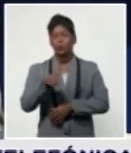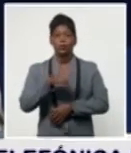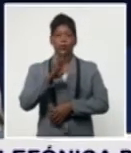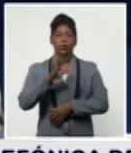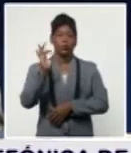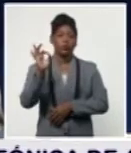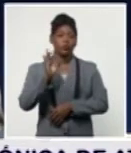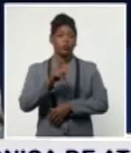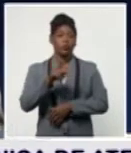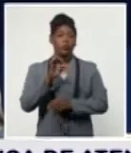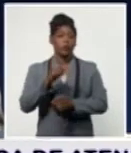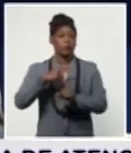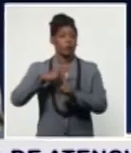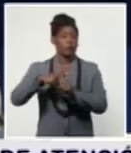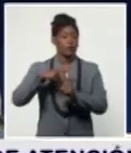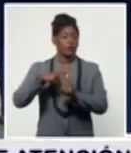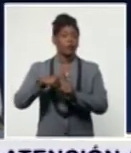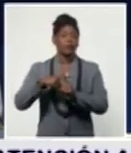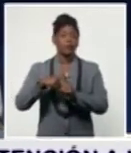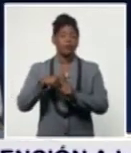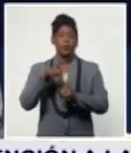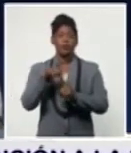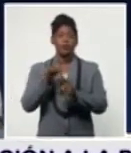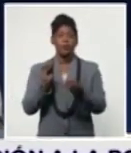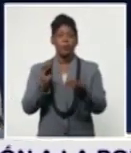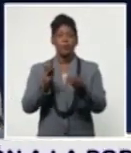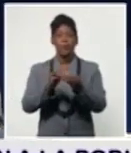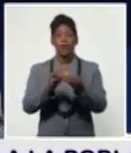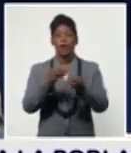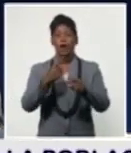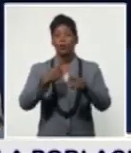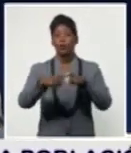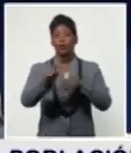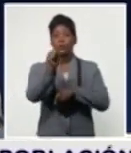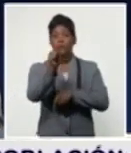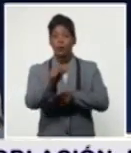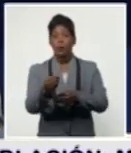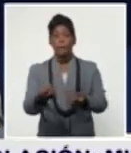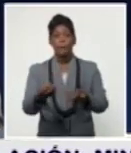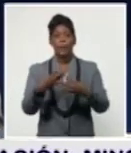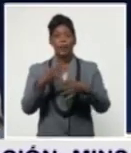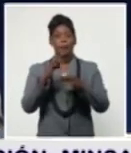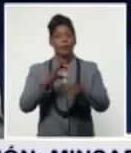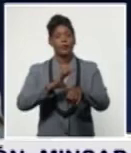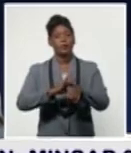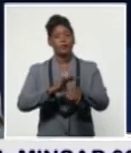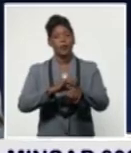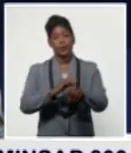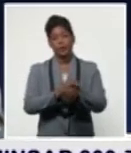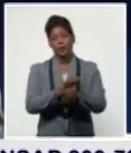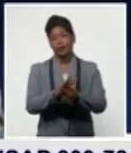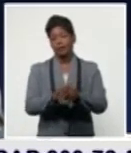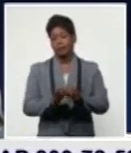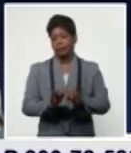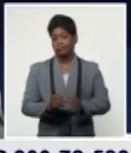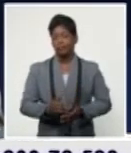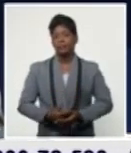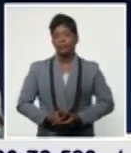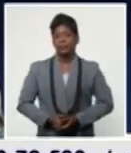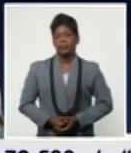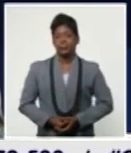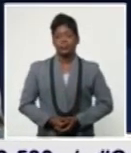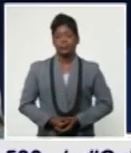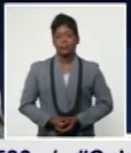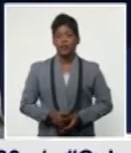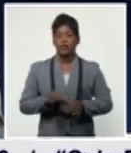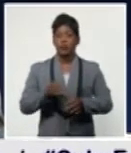88.4% of all diagnosed COVID patients who have been confirmed case contacts at the moment